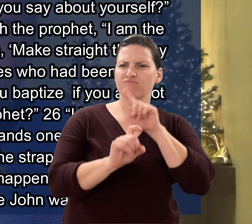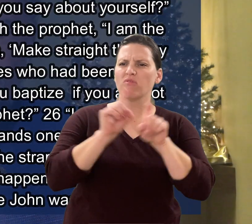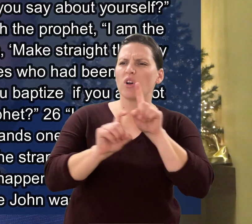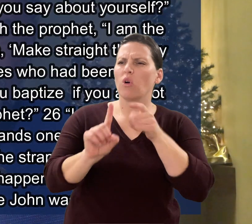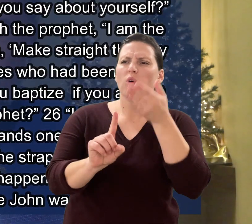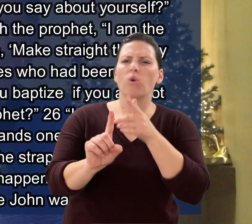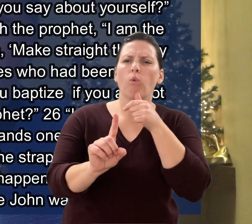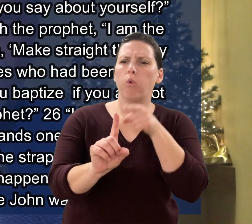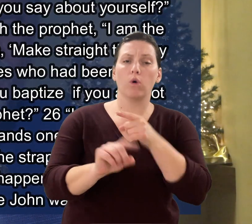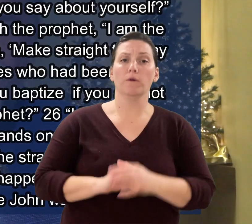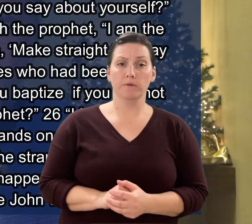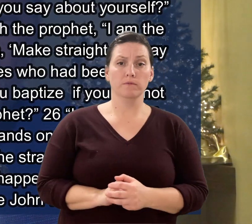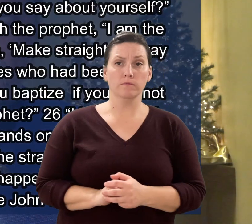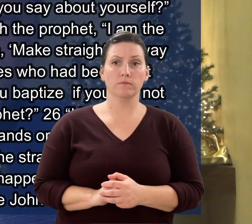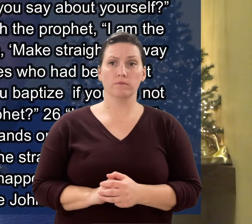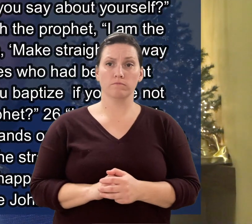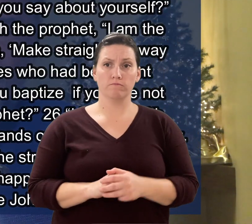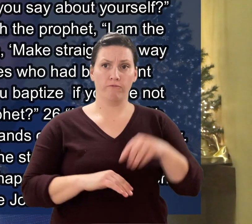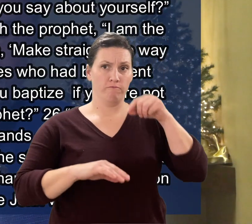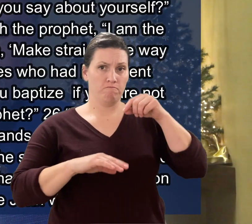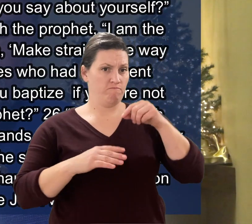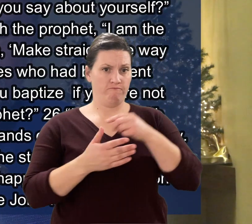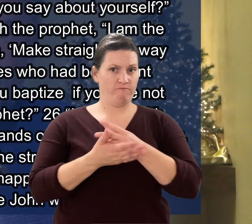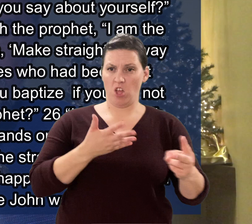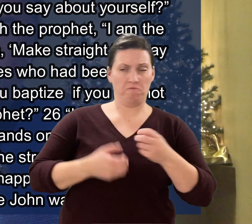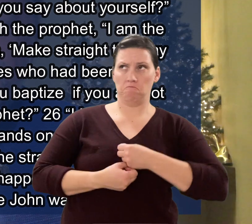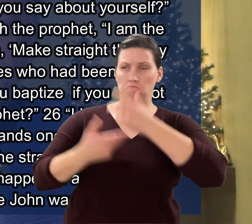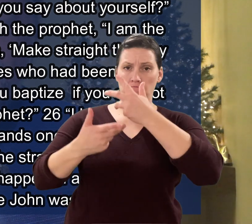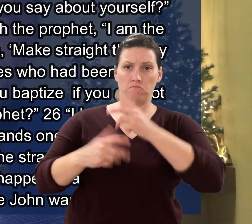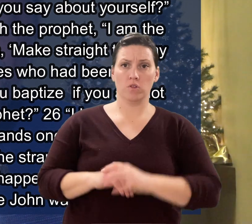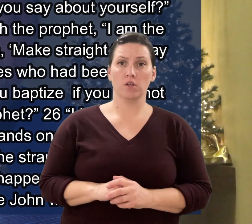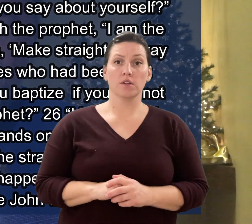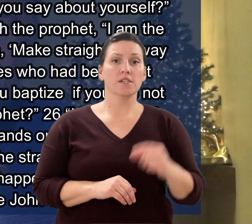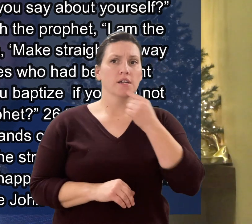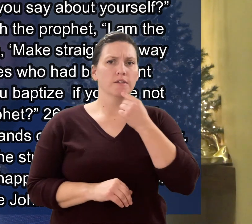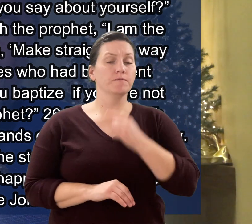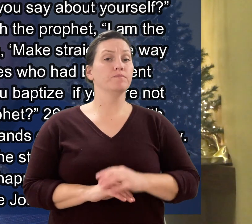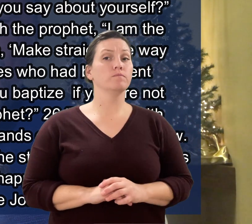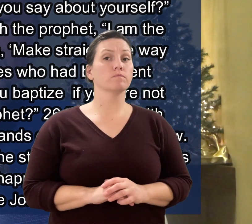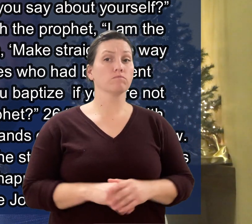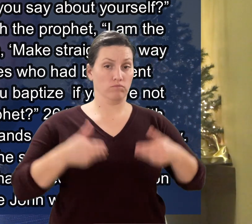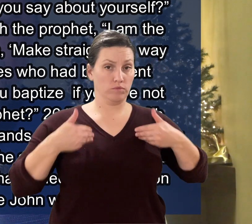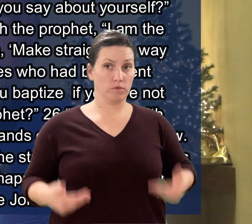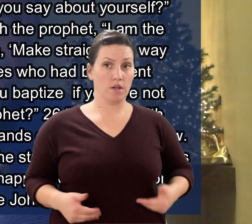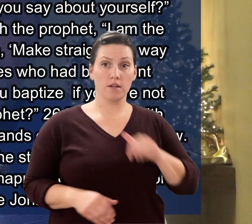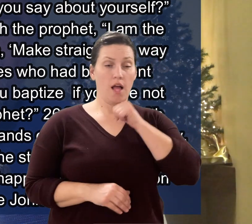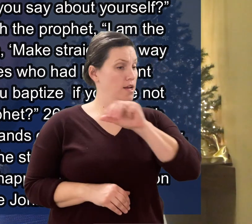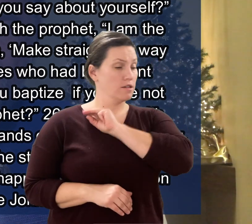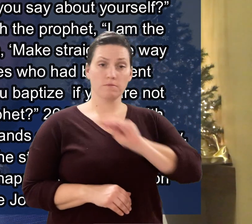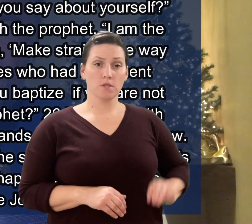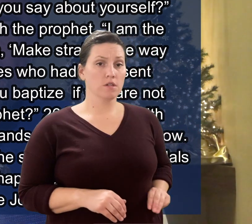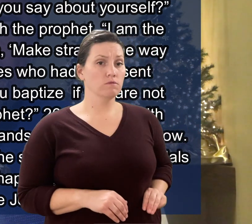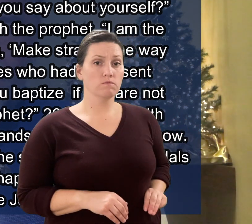was. He did not fail to confess, but he confessed freely, "I am not the